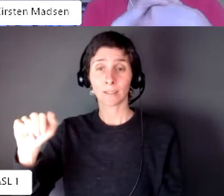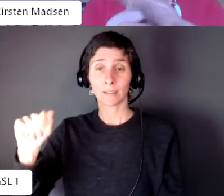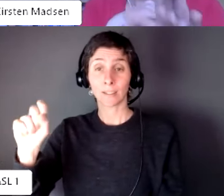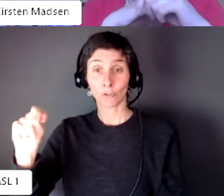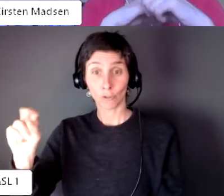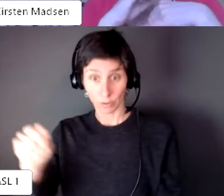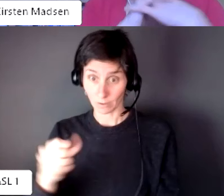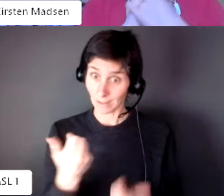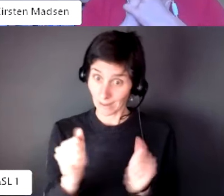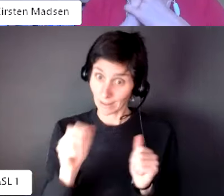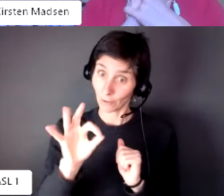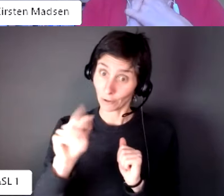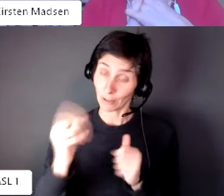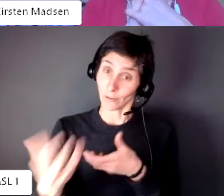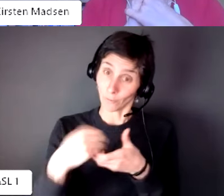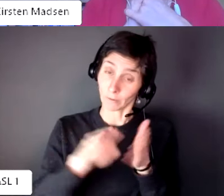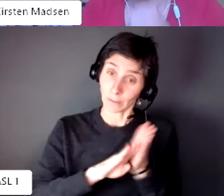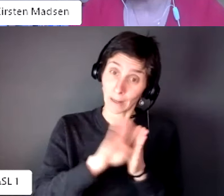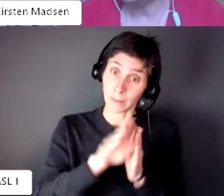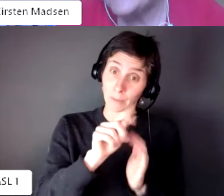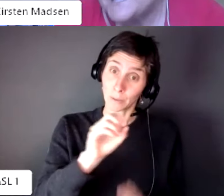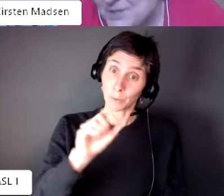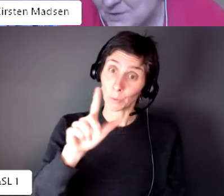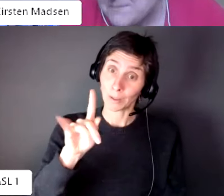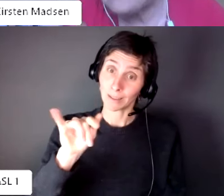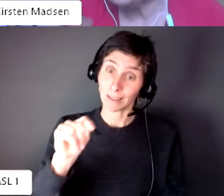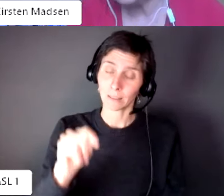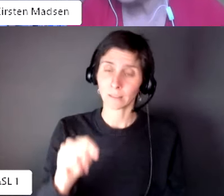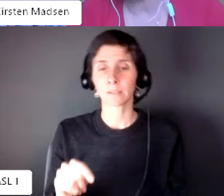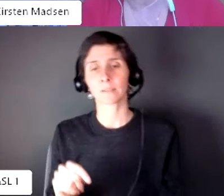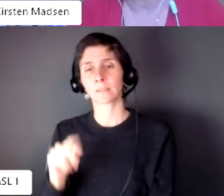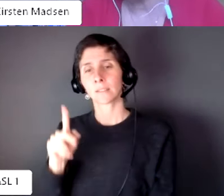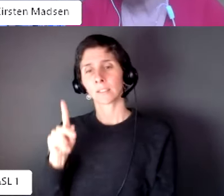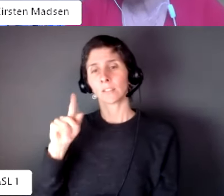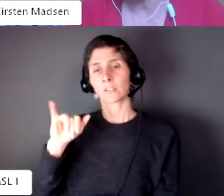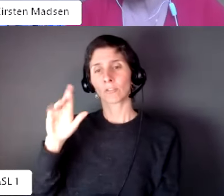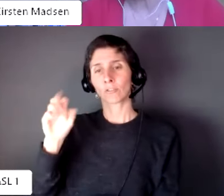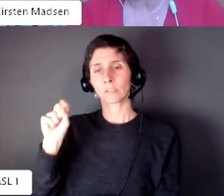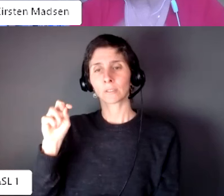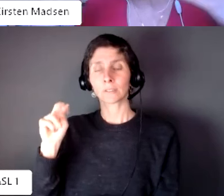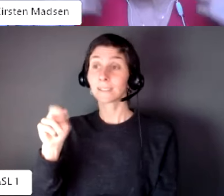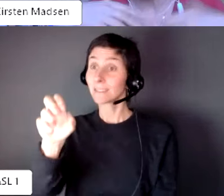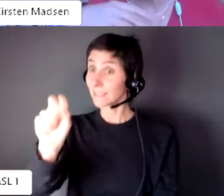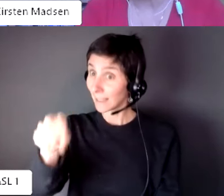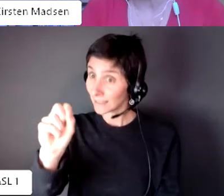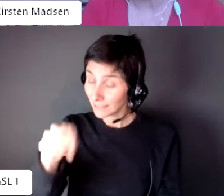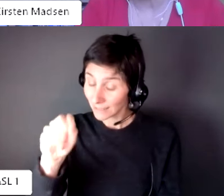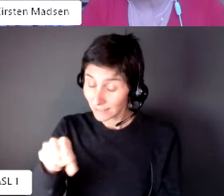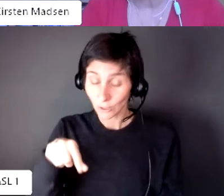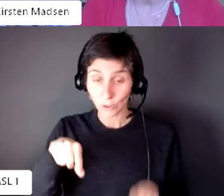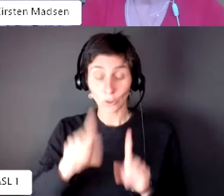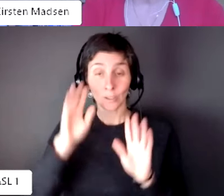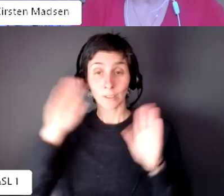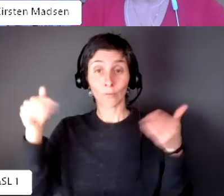I'm just trying to think back when we did the focus groups. Yes. So you remember we had in focus groups, we had people that were